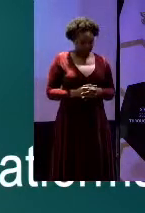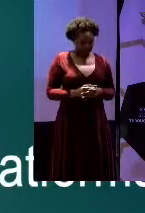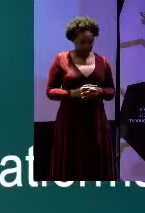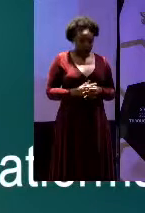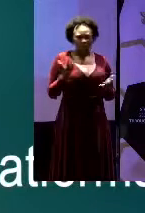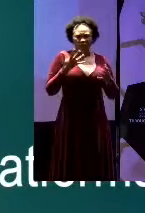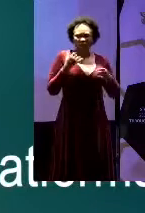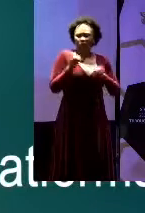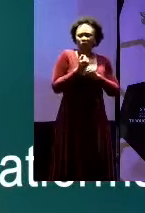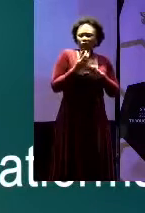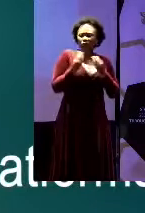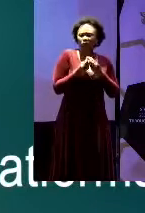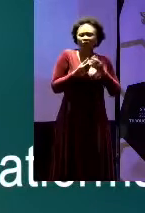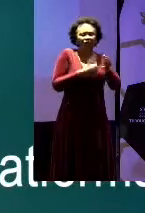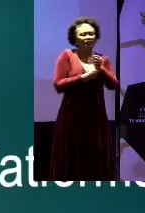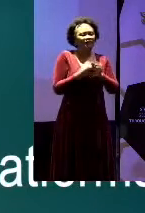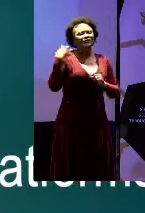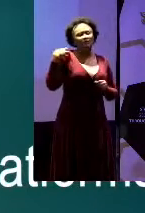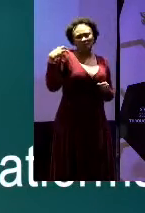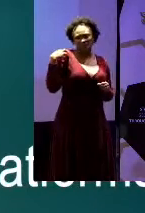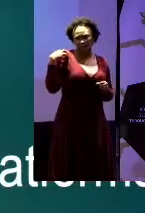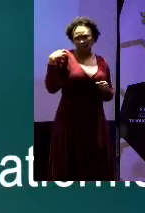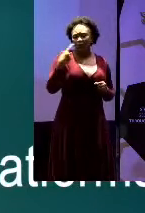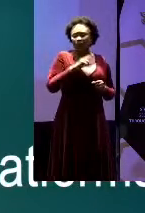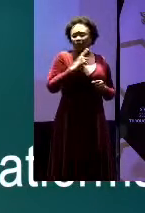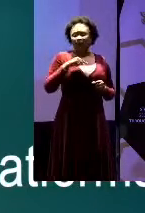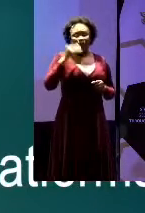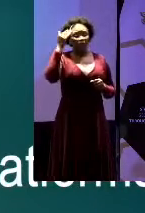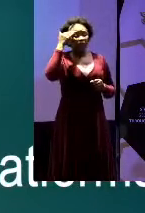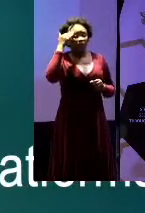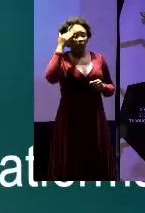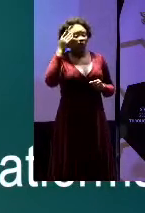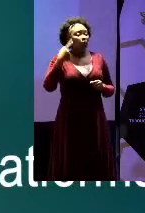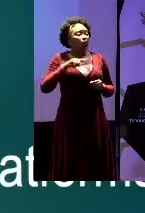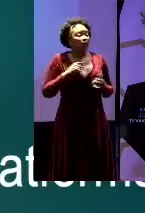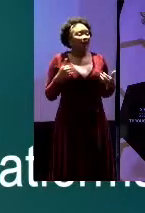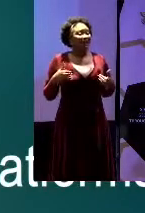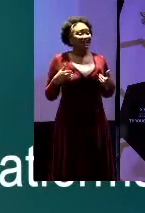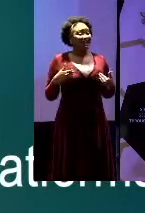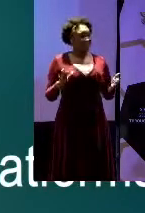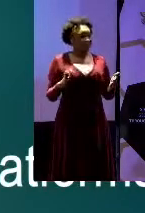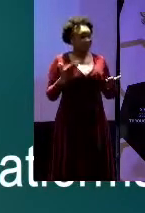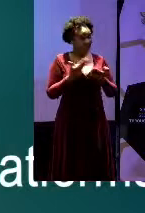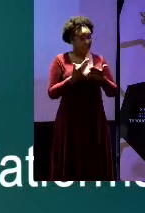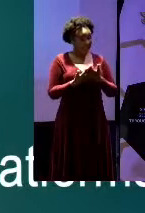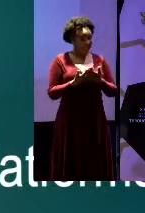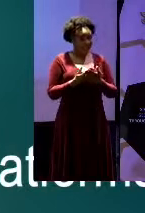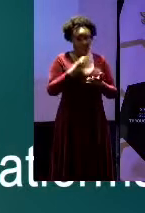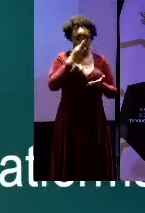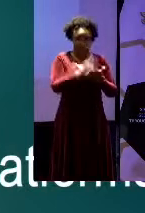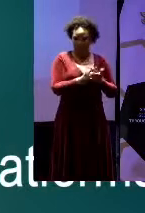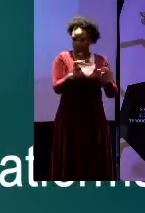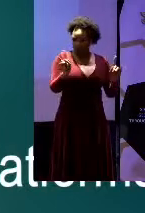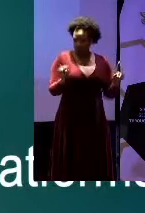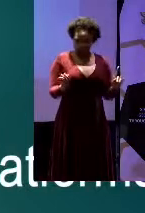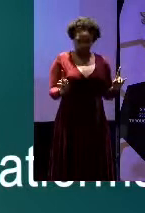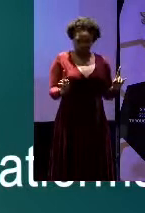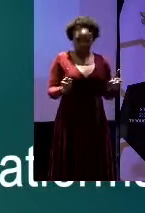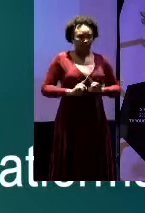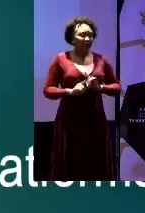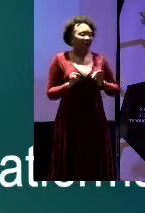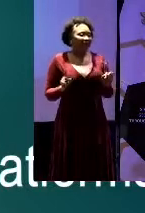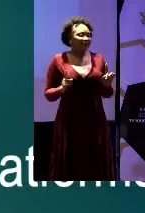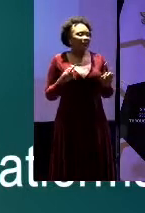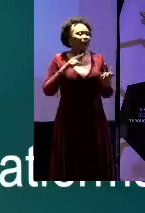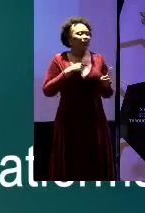forward, knowing that we may not initiate the process of applying. It's very important to note that. However, nothing stops